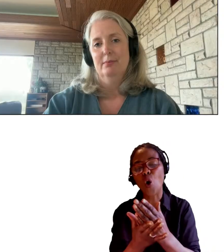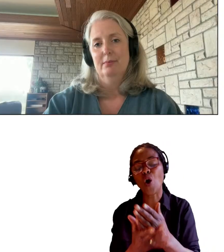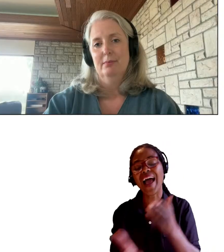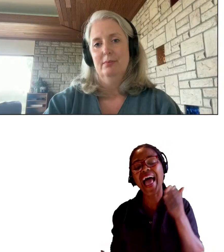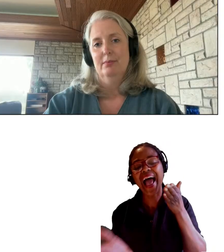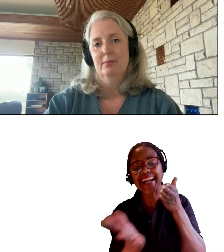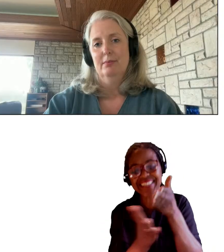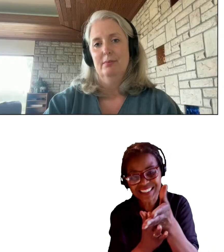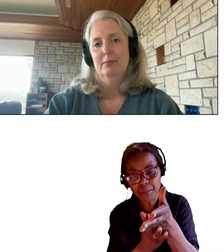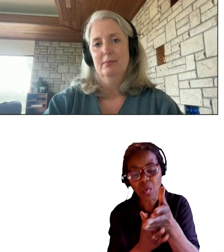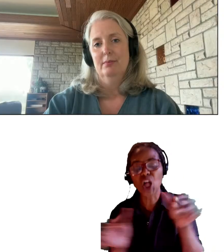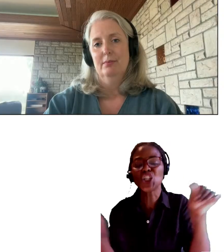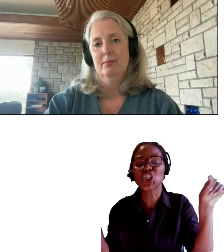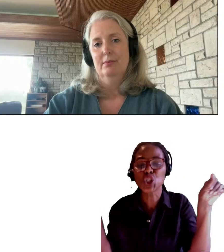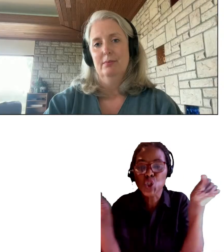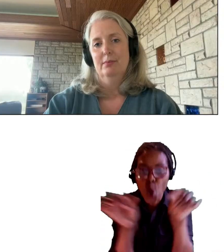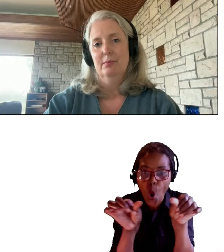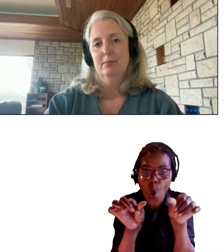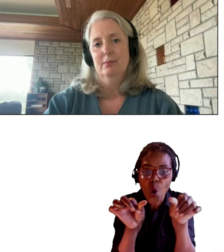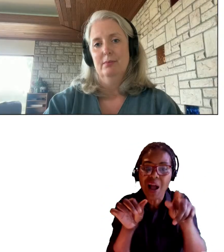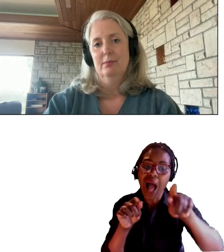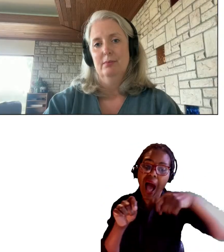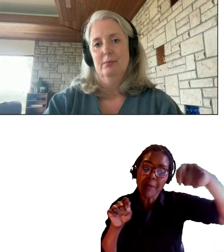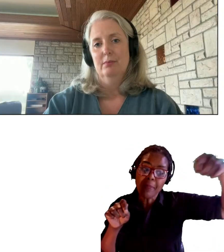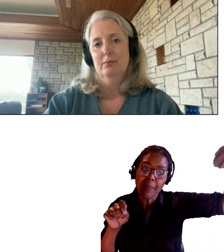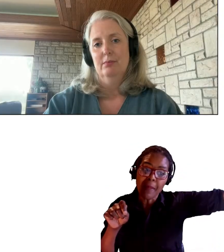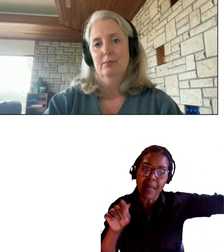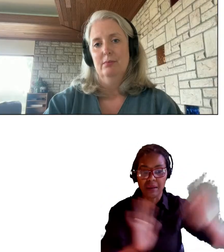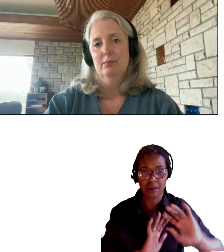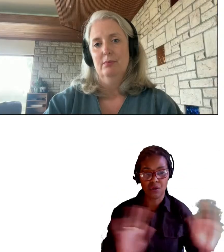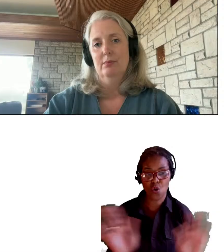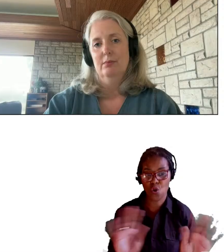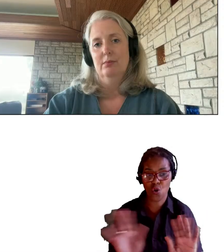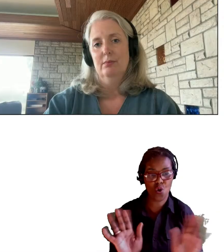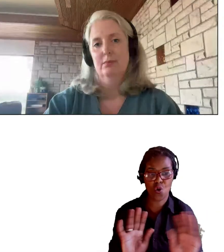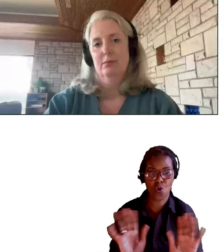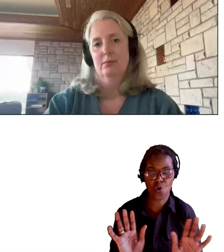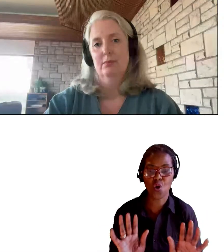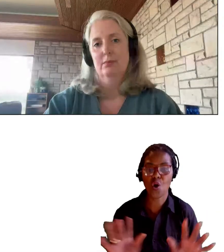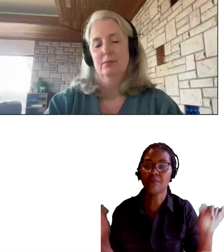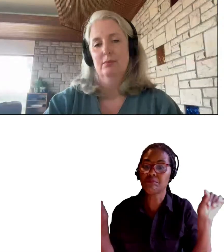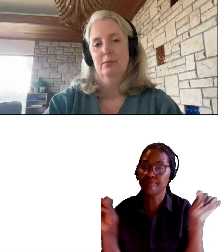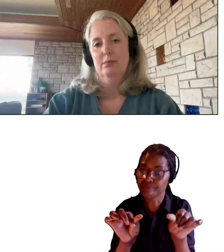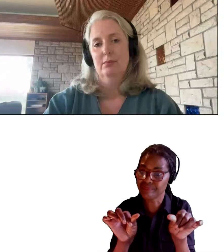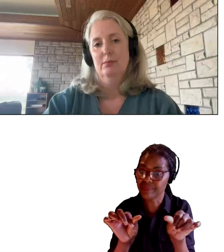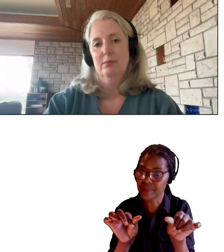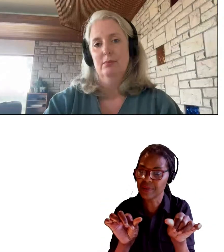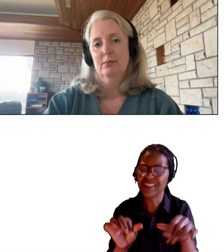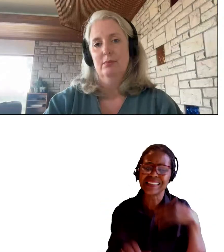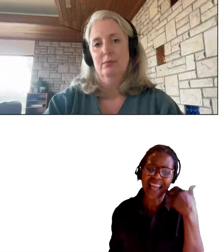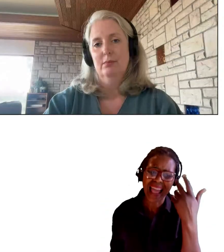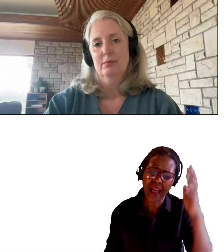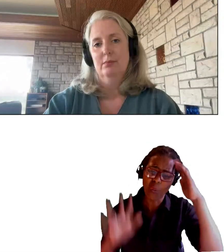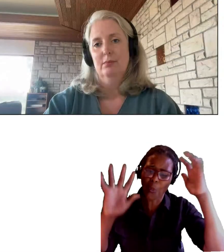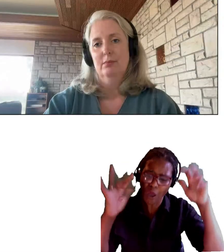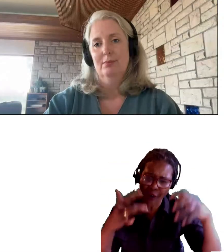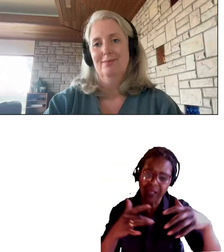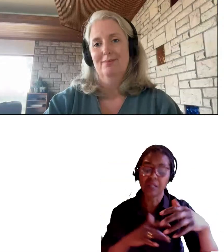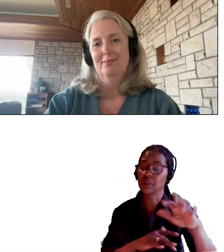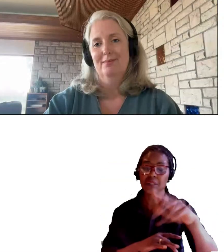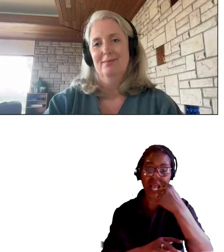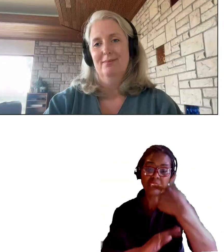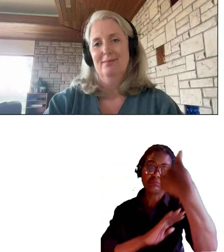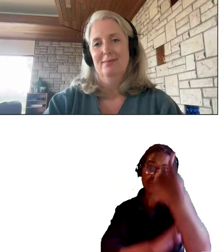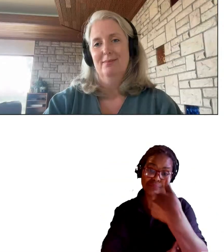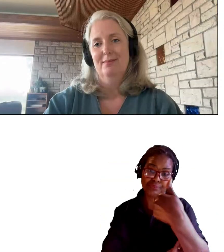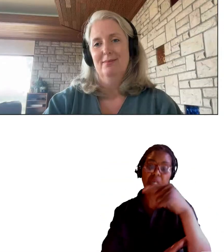as possible. We just want the broad outline and not you spend days and days.